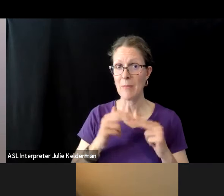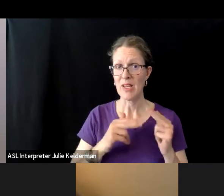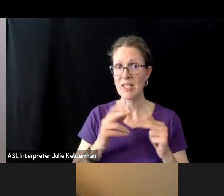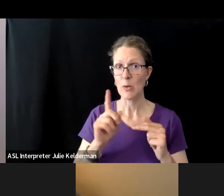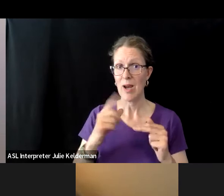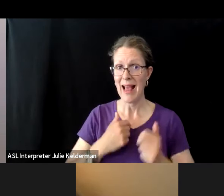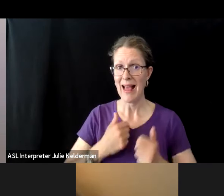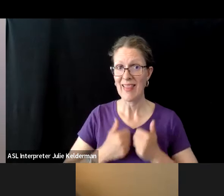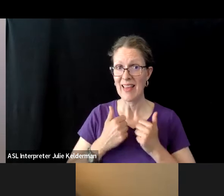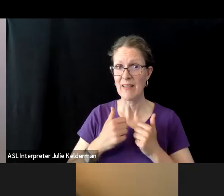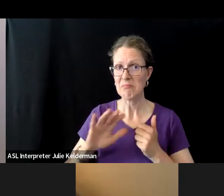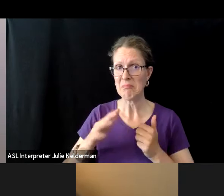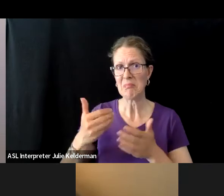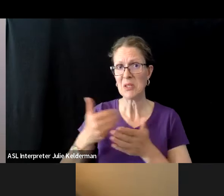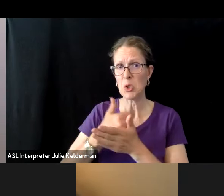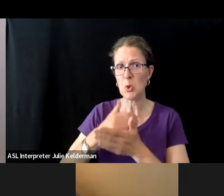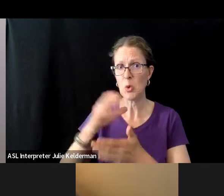that's relatively new.